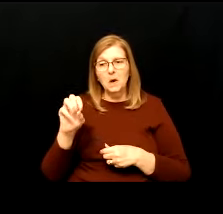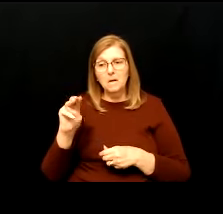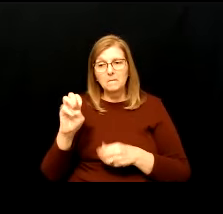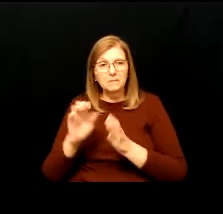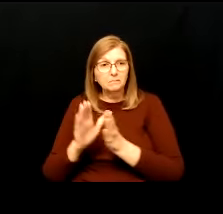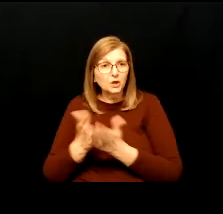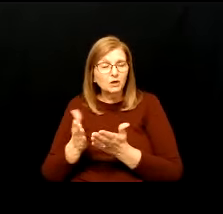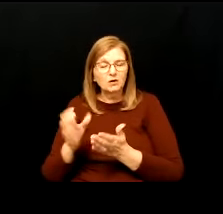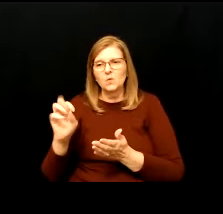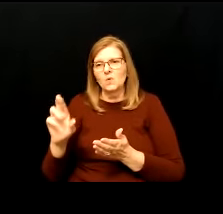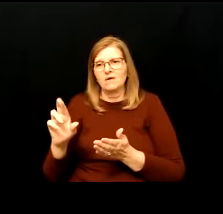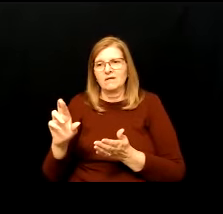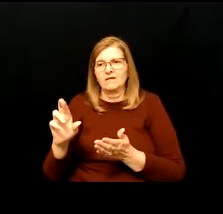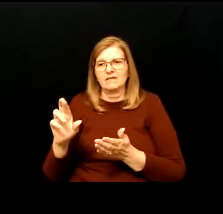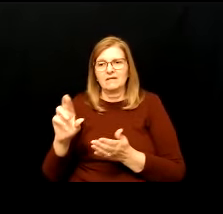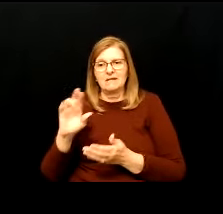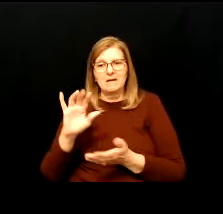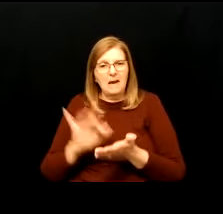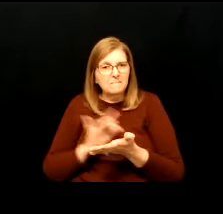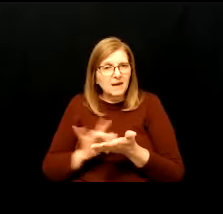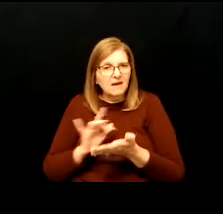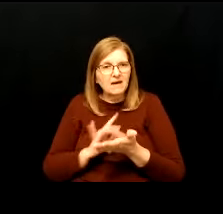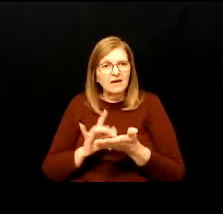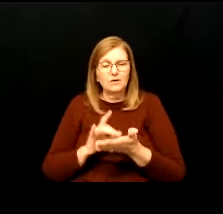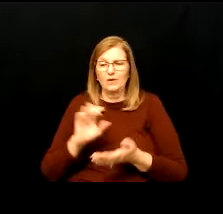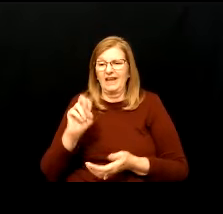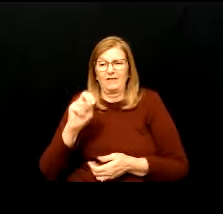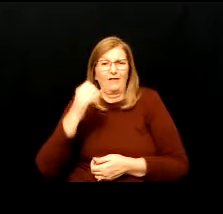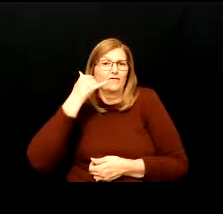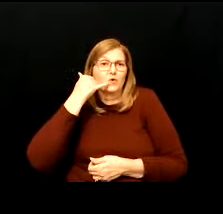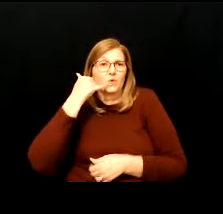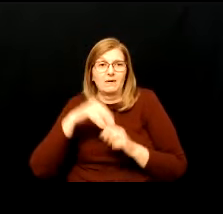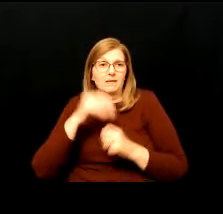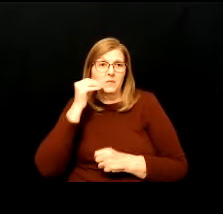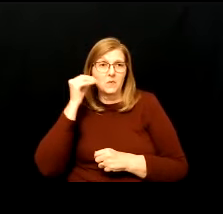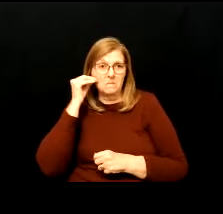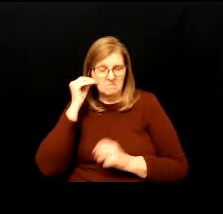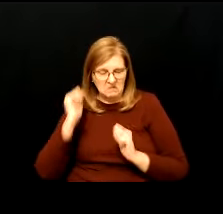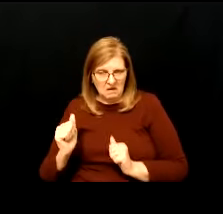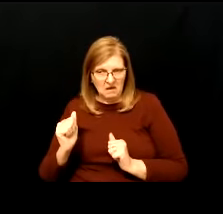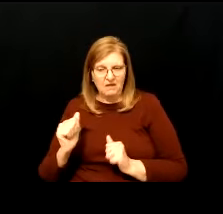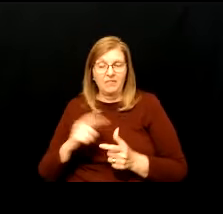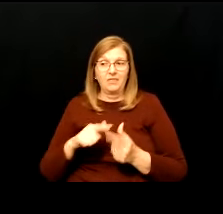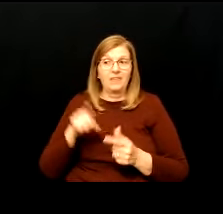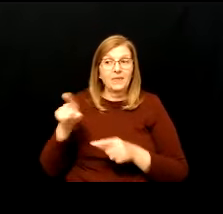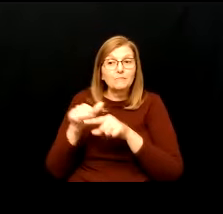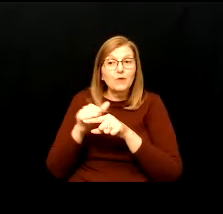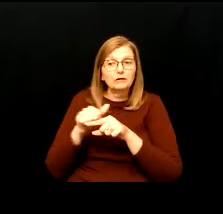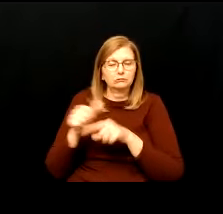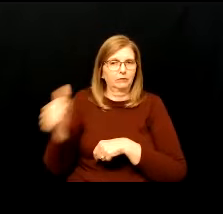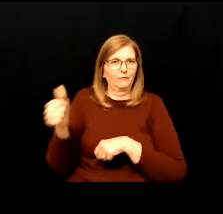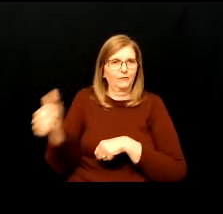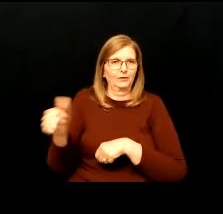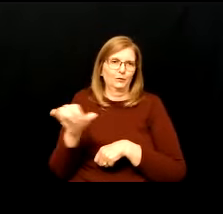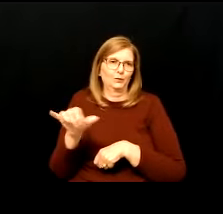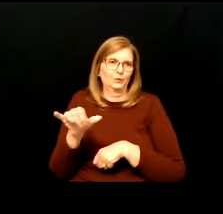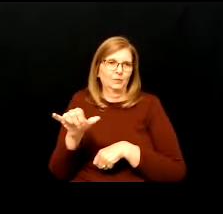or an iPad or even a phone at home. And then they can practice this game on their own as